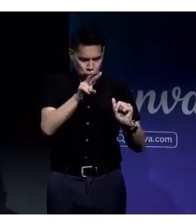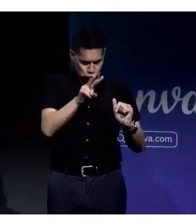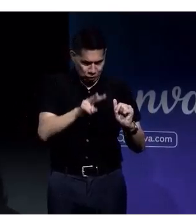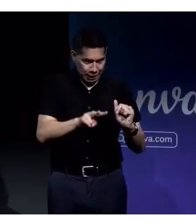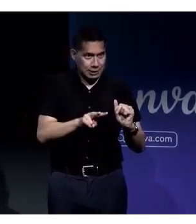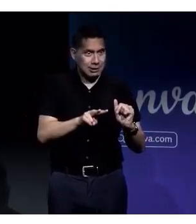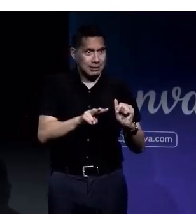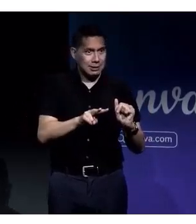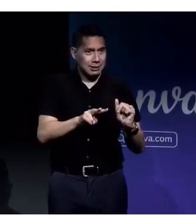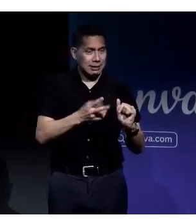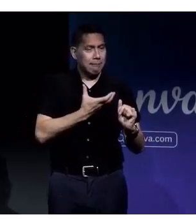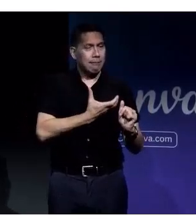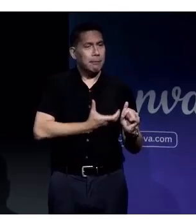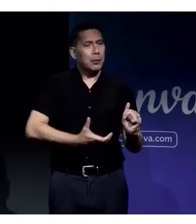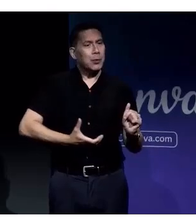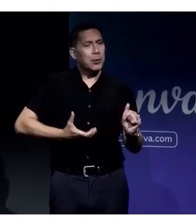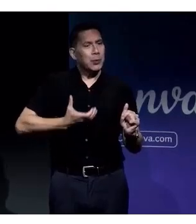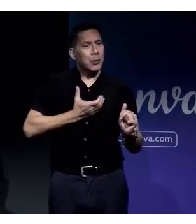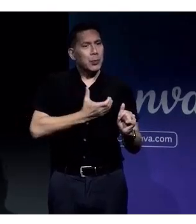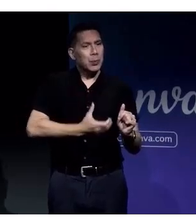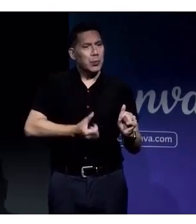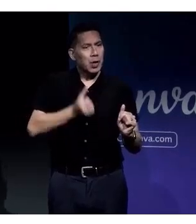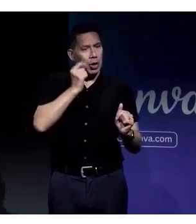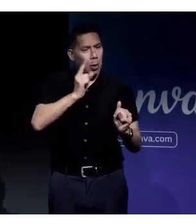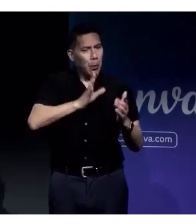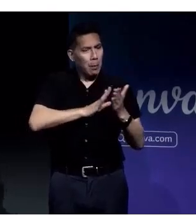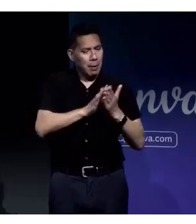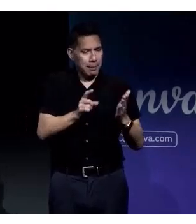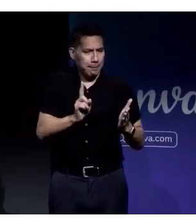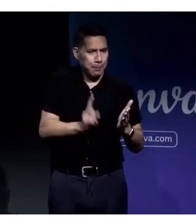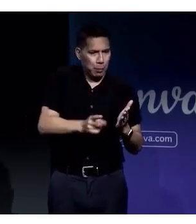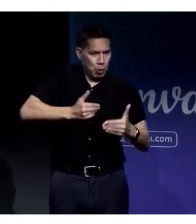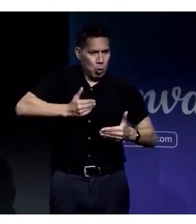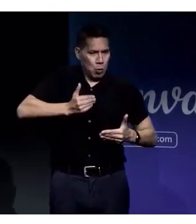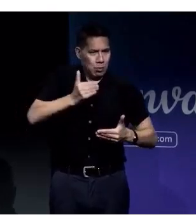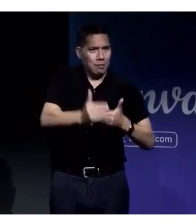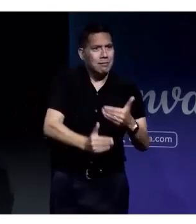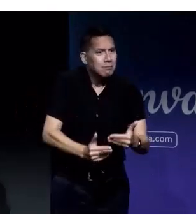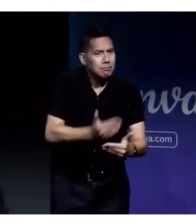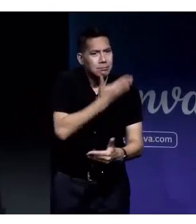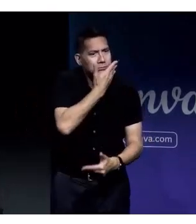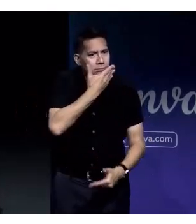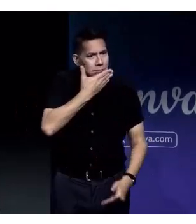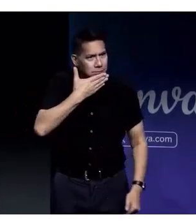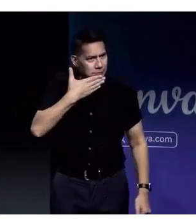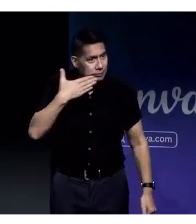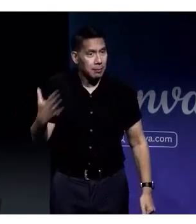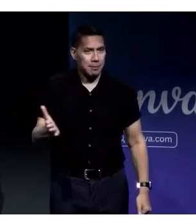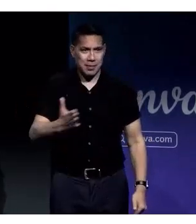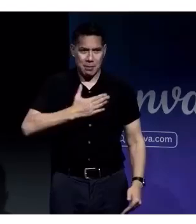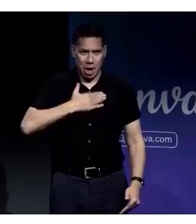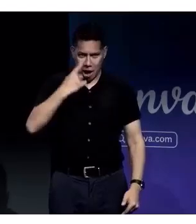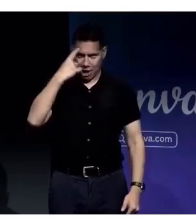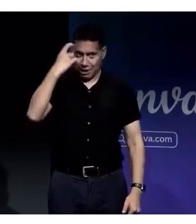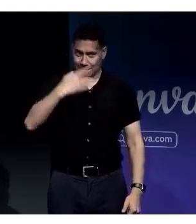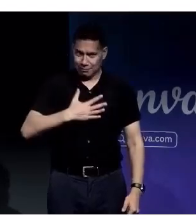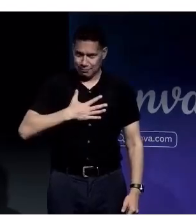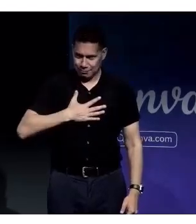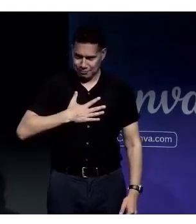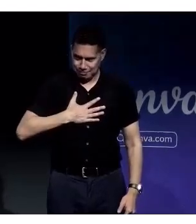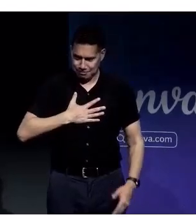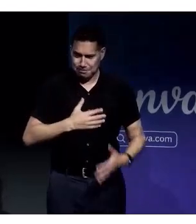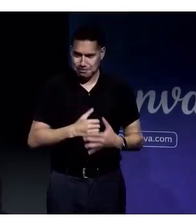in comfort, they know where they're going, boom, you're off. Beauty. So that was my bright idea.